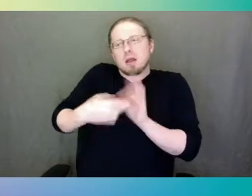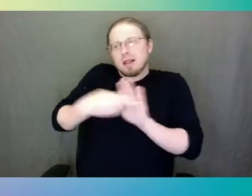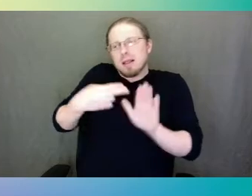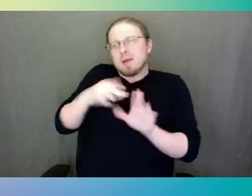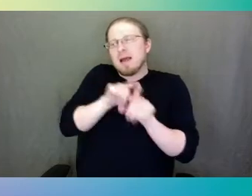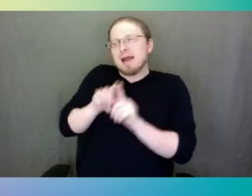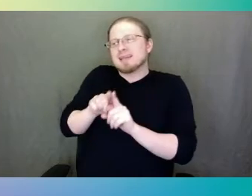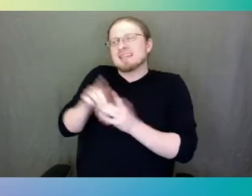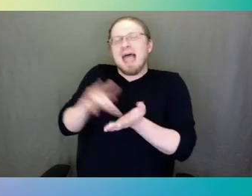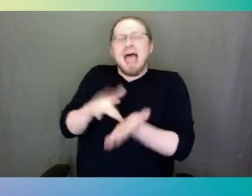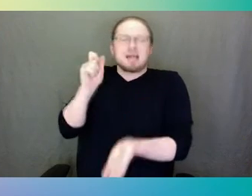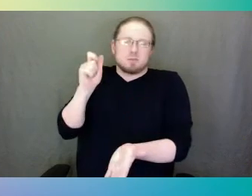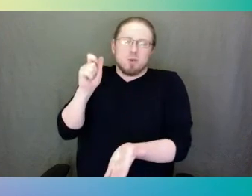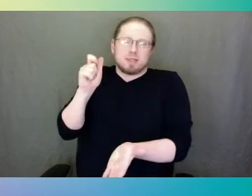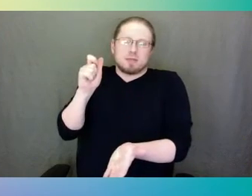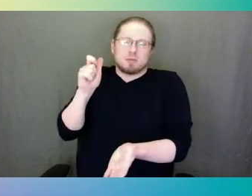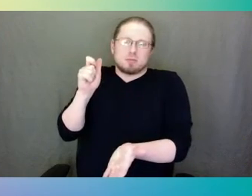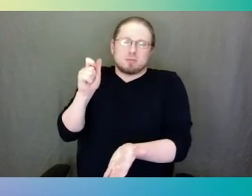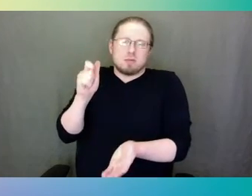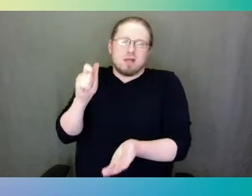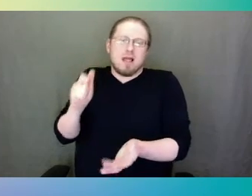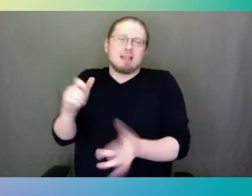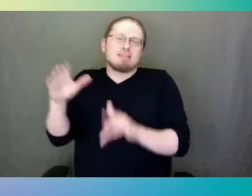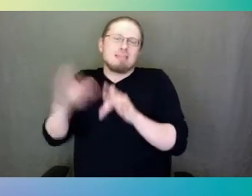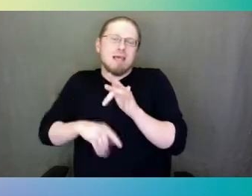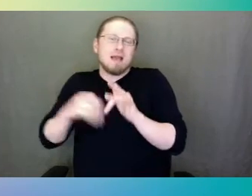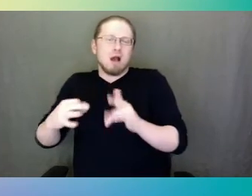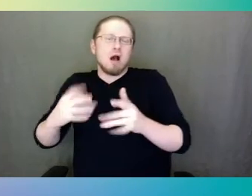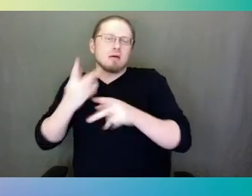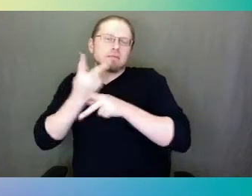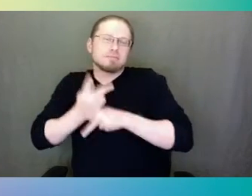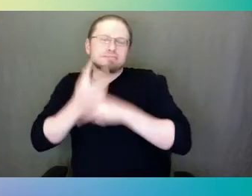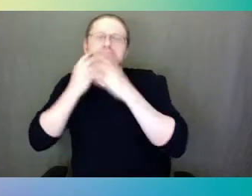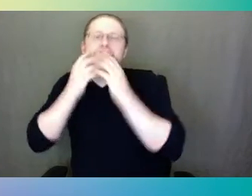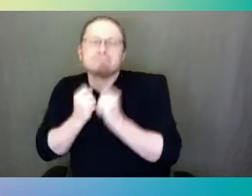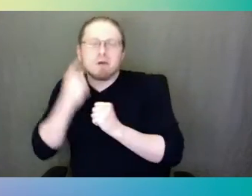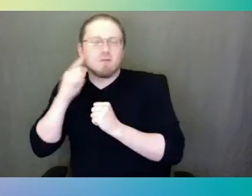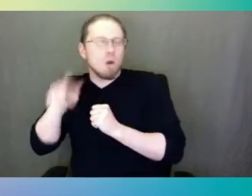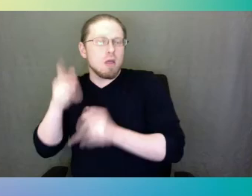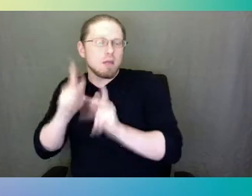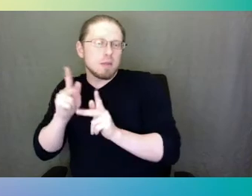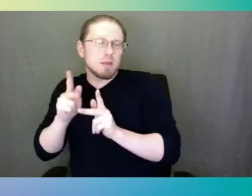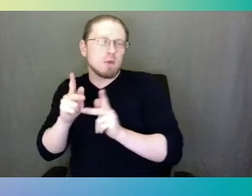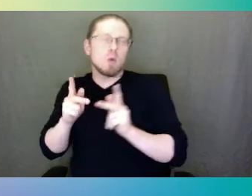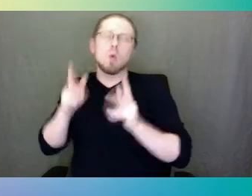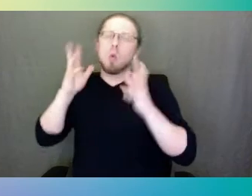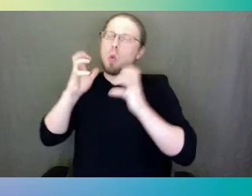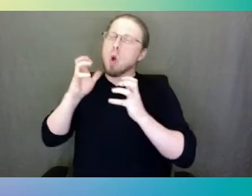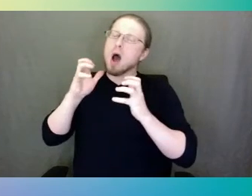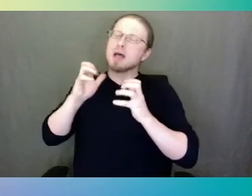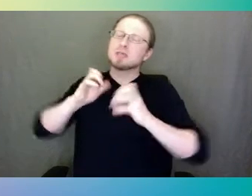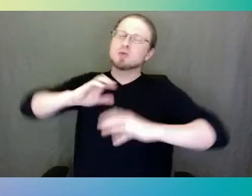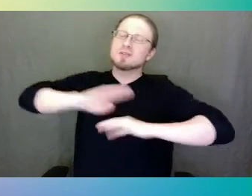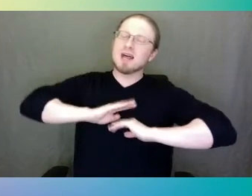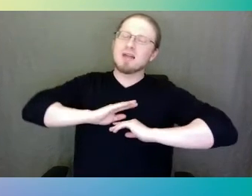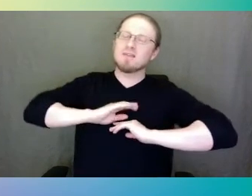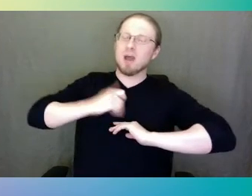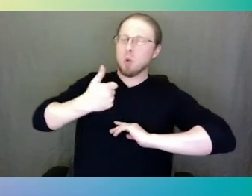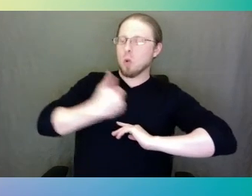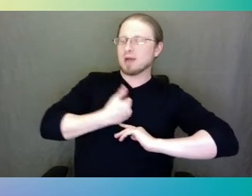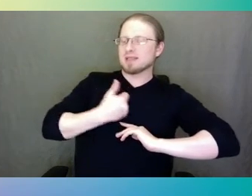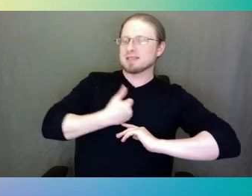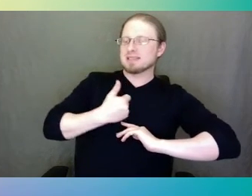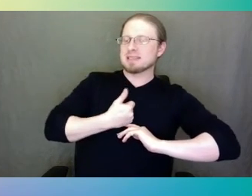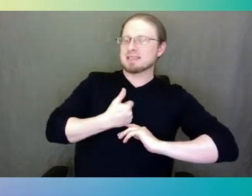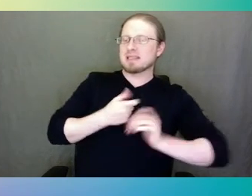This is that word arsenokoitai, in seeking to satisfy one's own personal sexual and emotional needs.